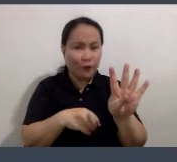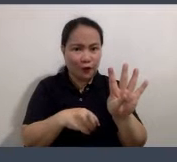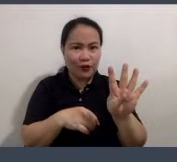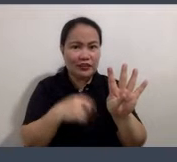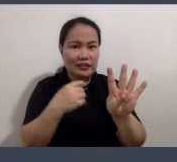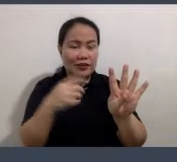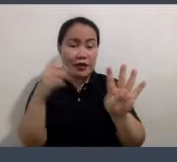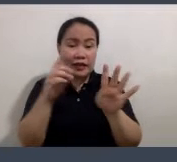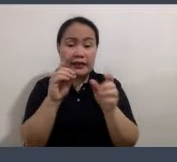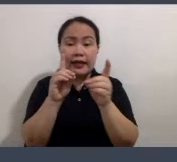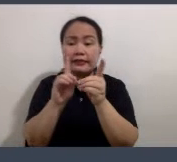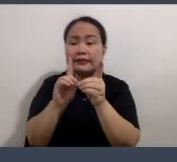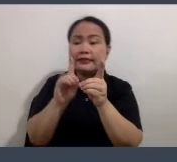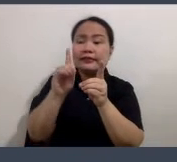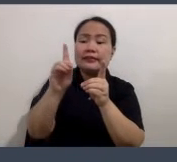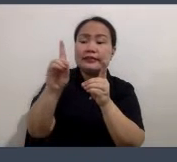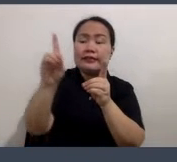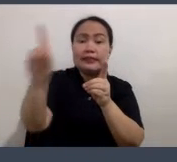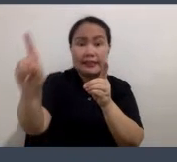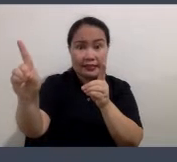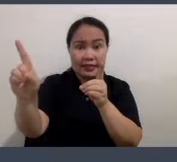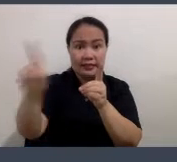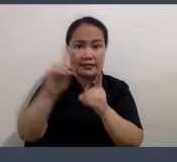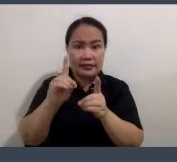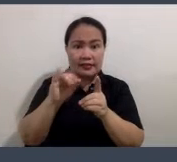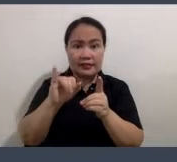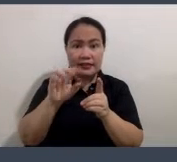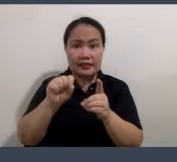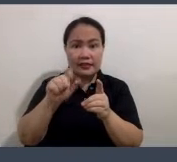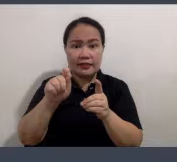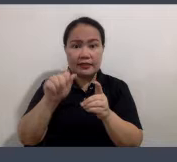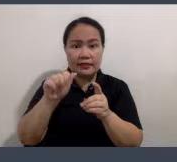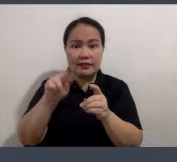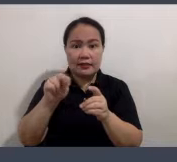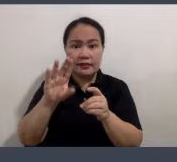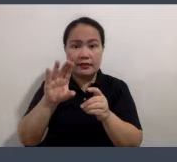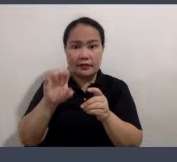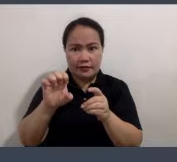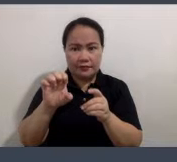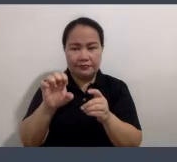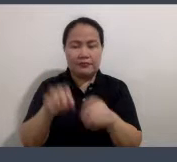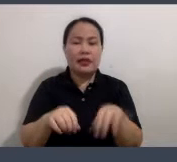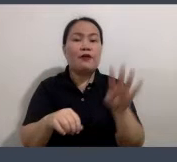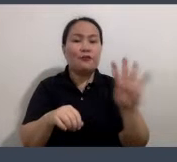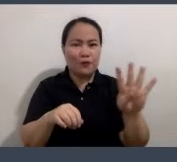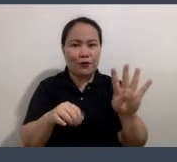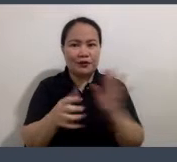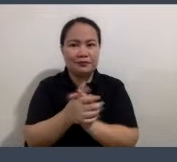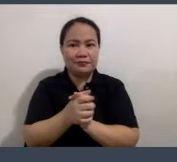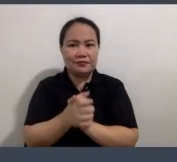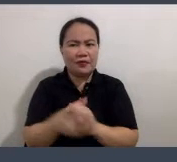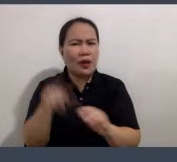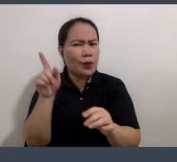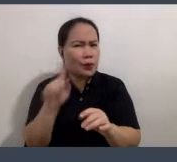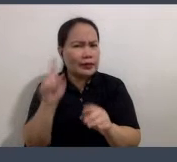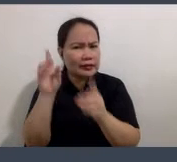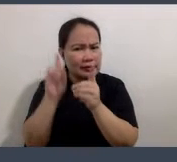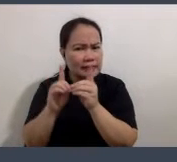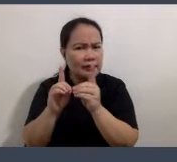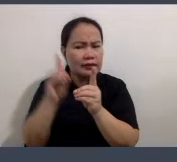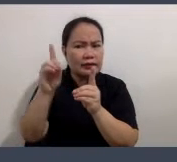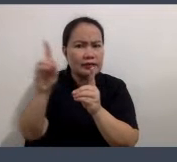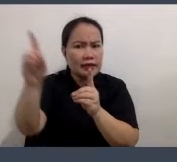4. So, the distance of positive 4 from 0 is 4. Okay? What is the distance